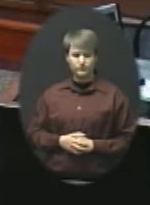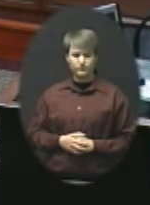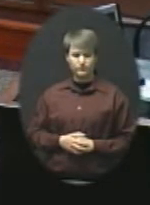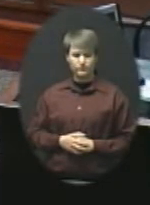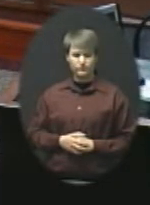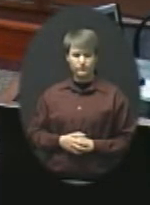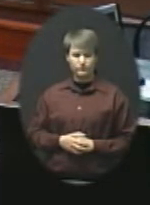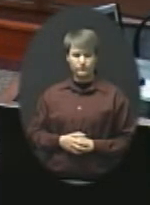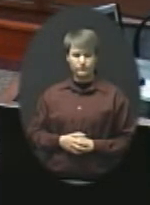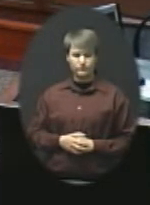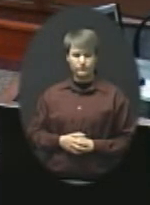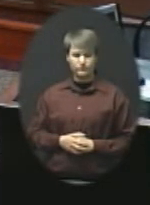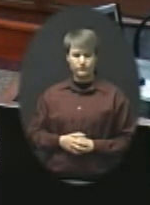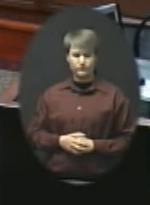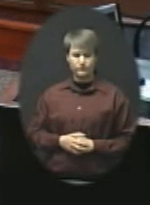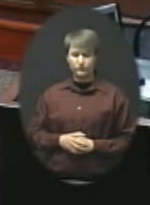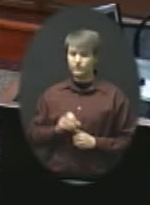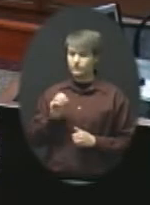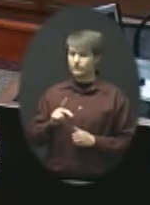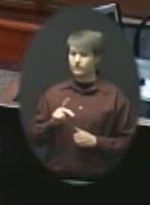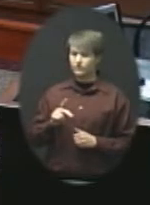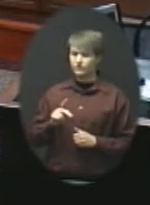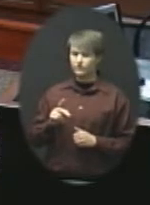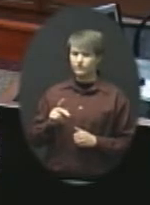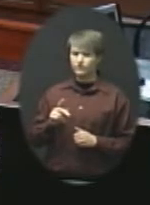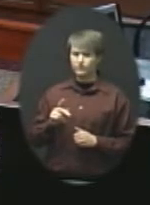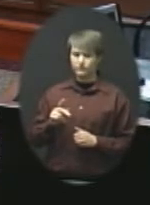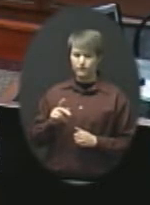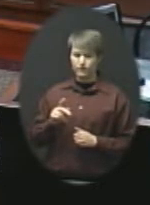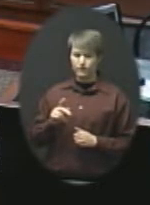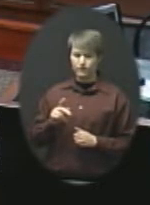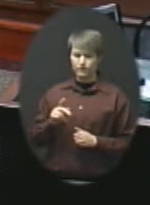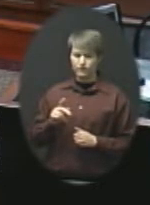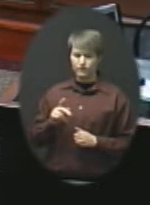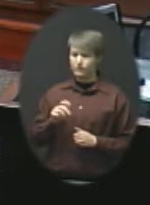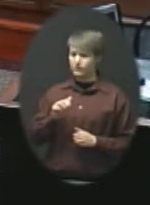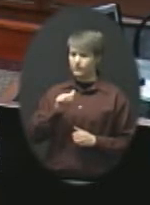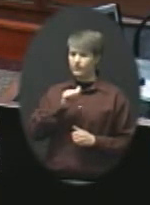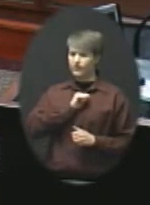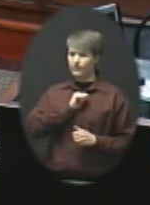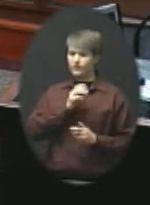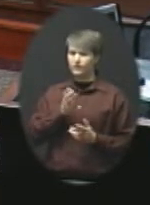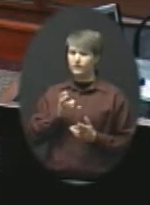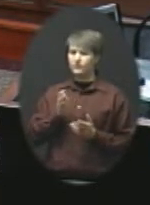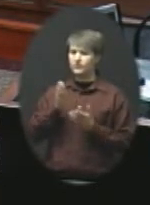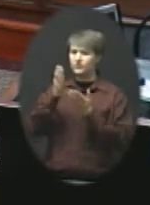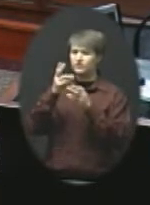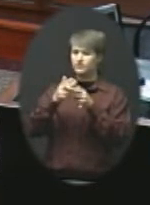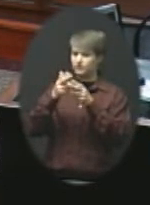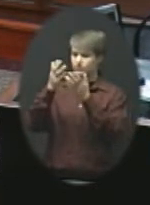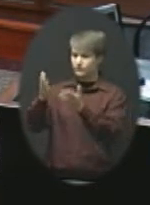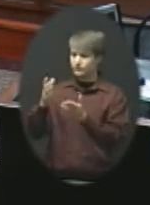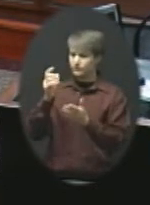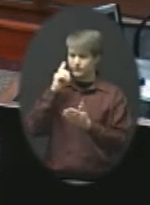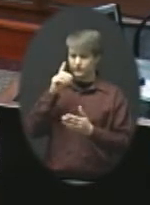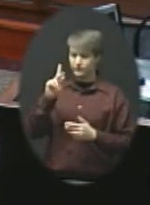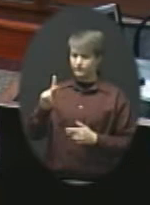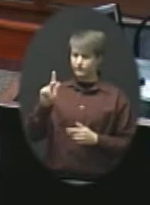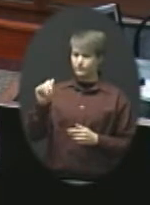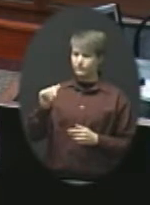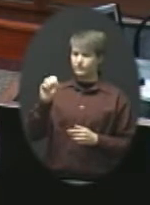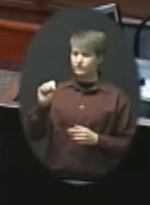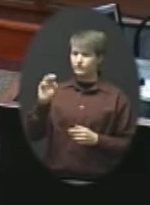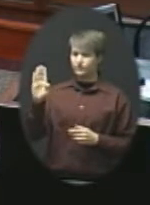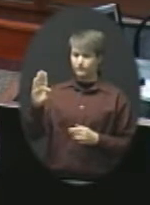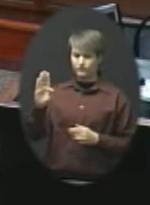Be thinking about wanting to self-nominate or nominate one of your colleagues for the KASB nominating